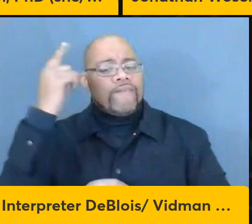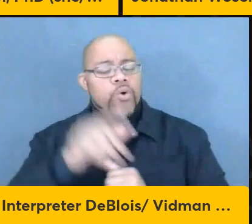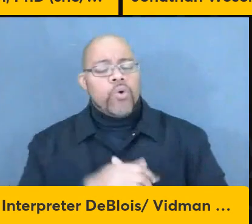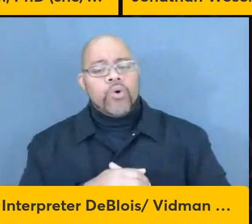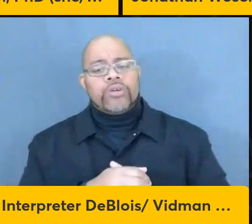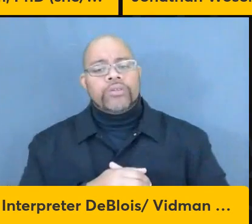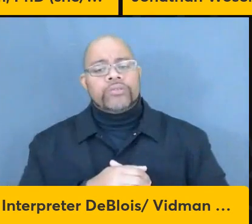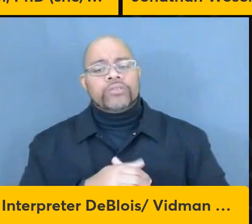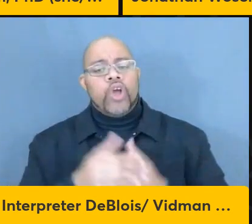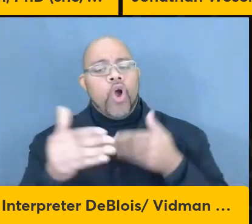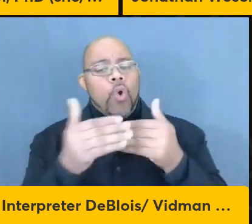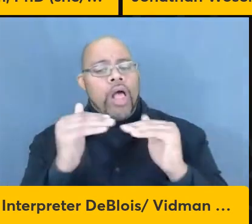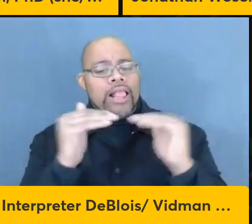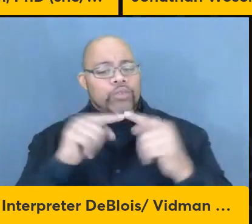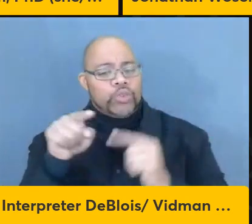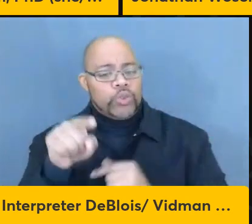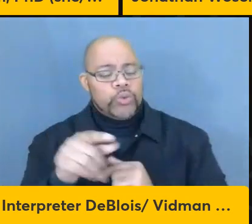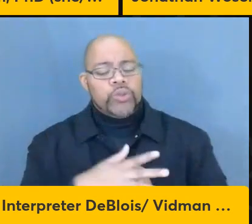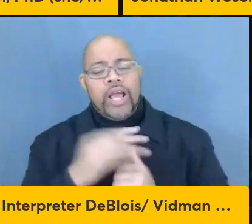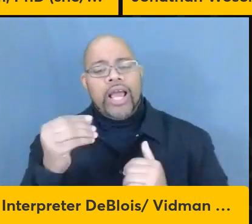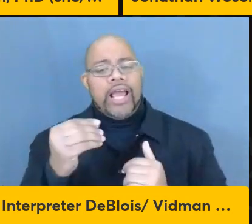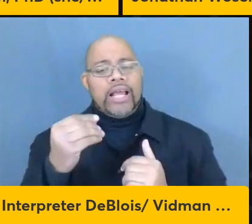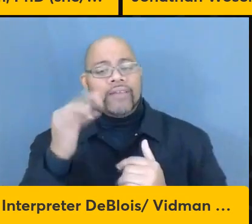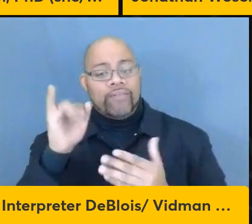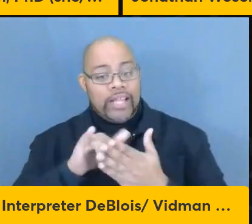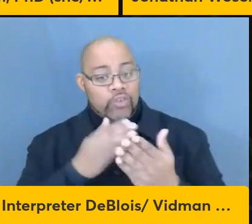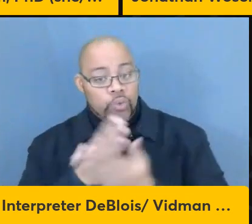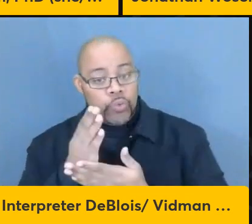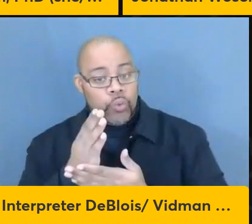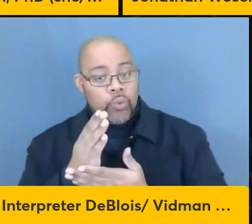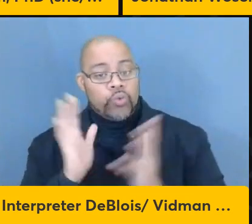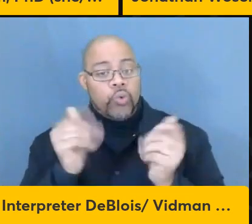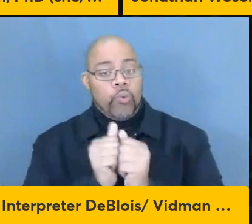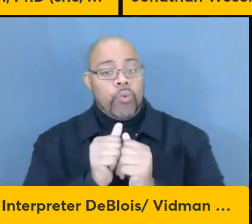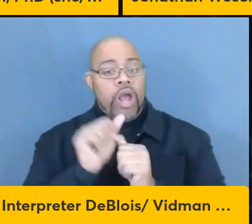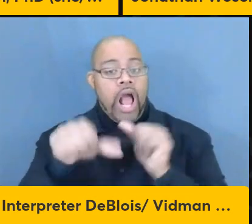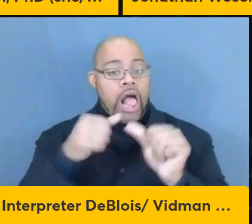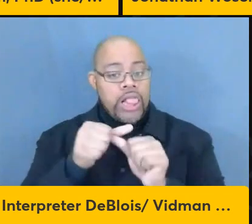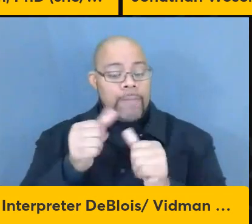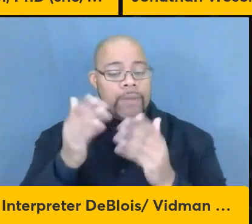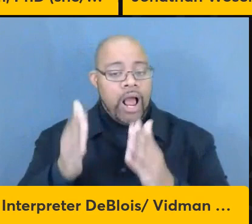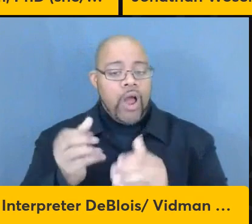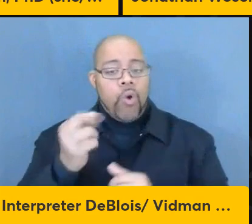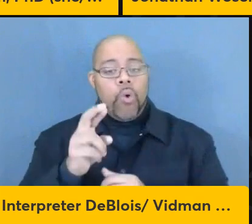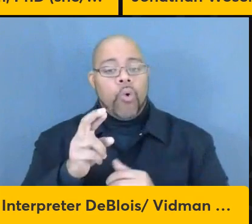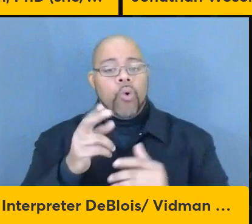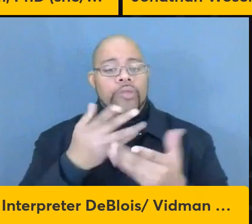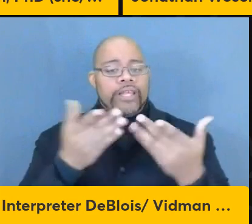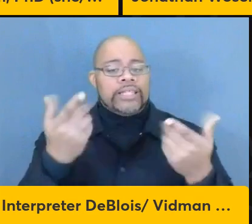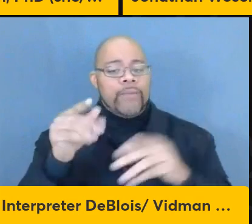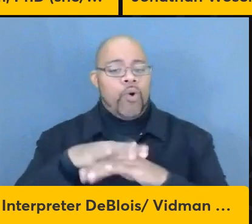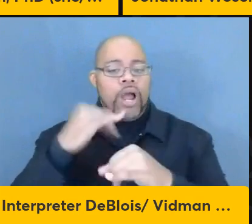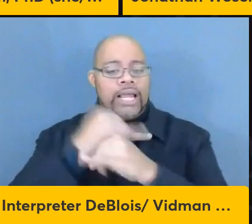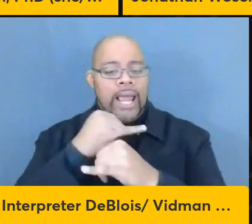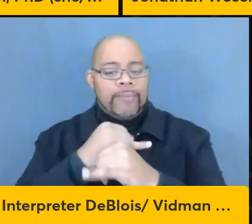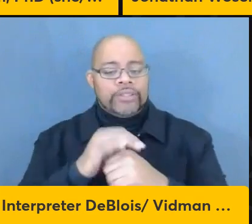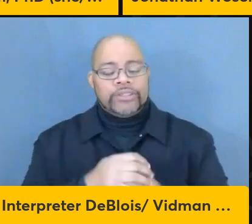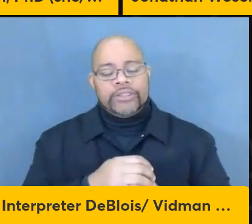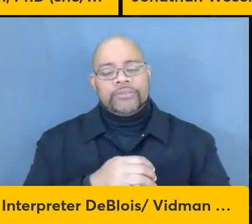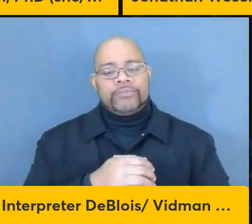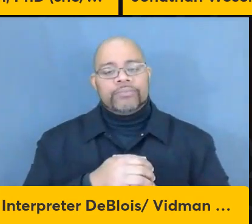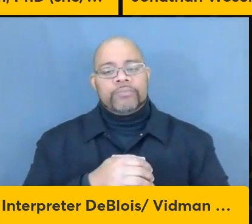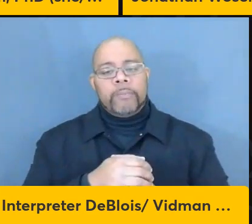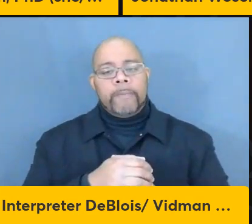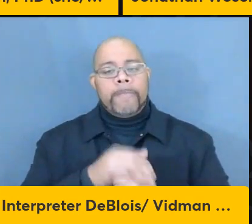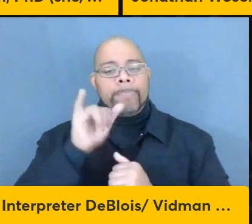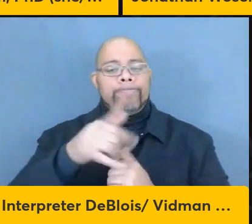the closest level to you, and whether that's through talking to alums or things that are going on campus.